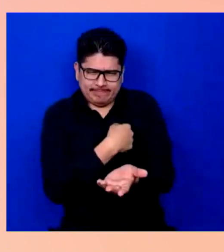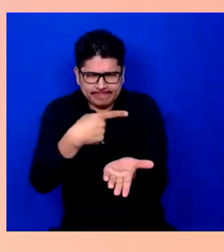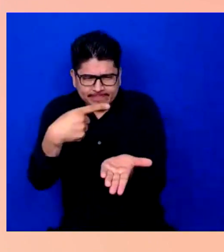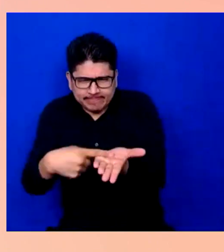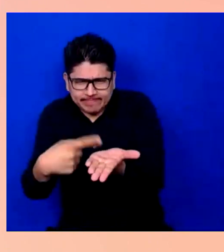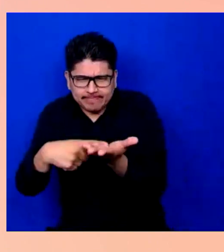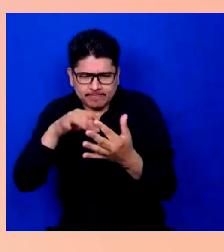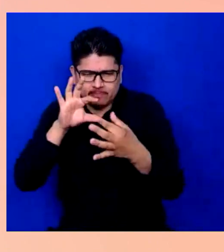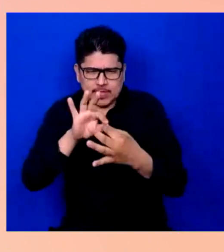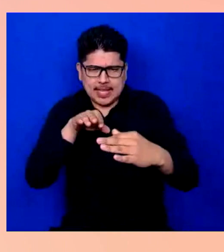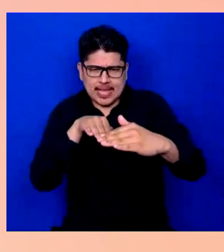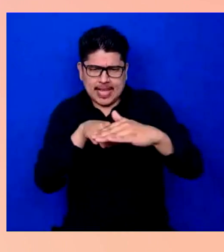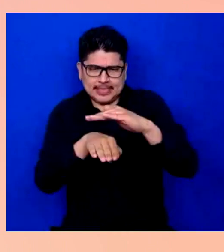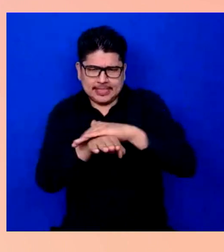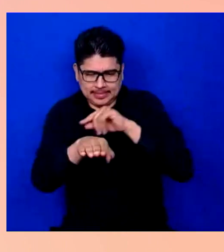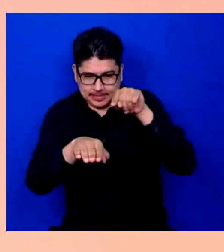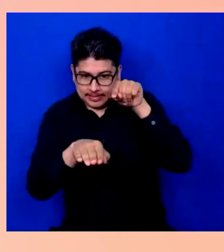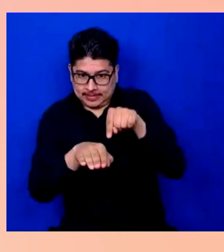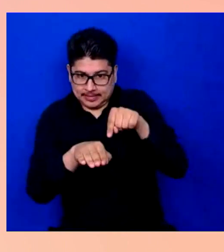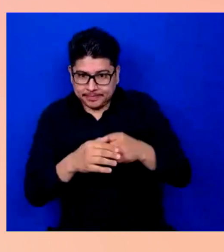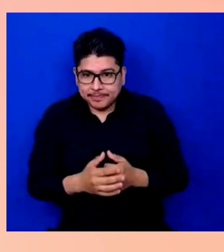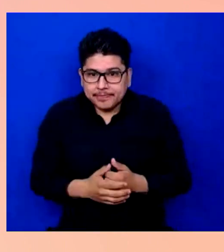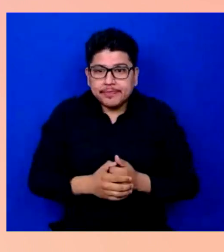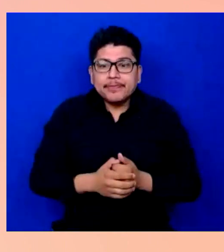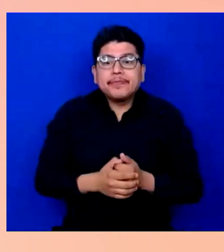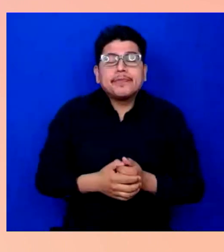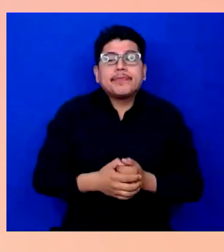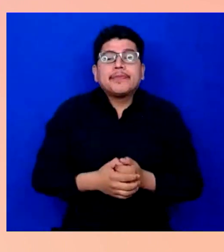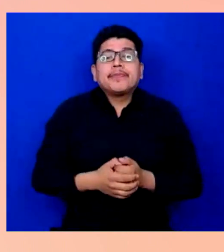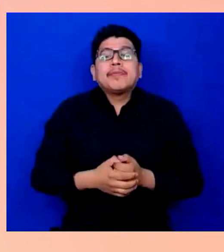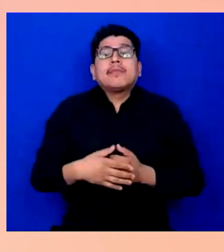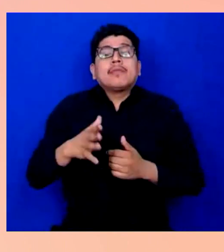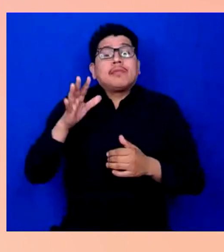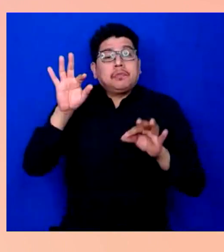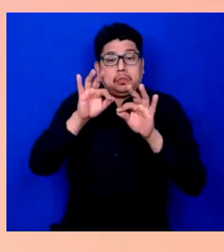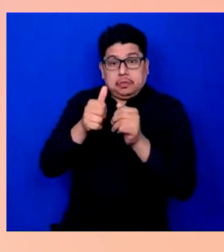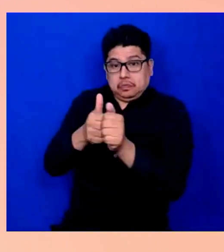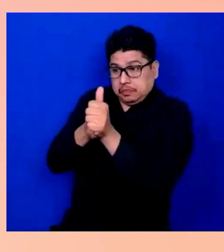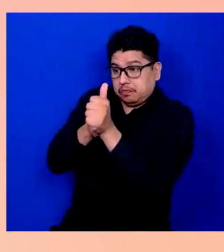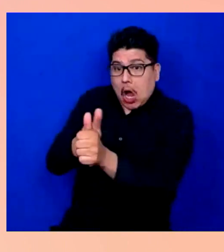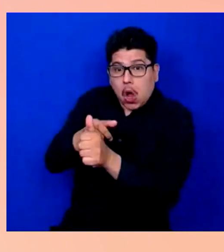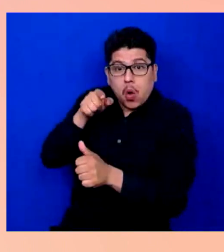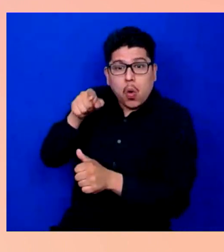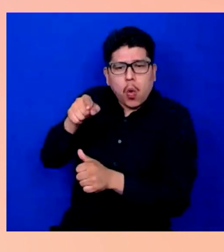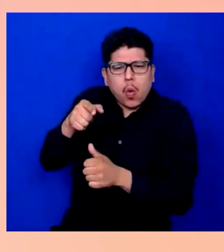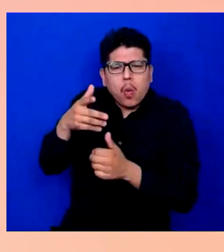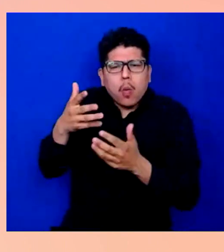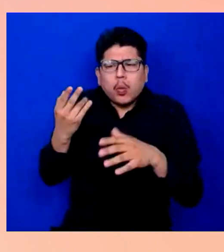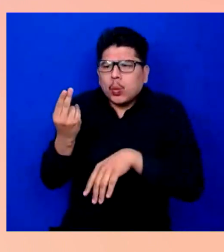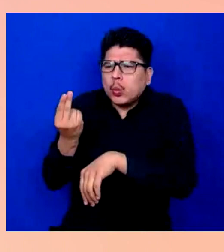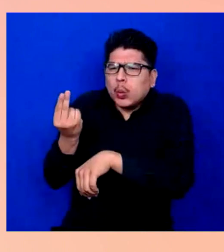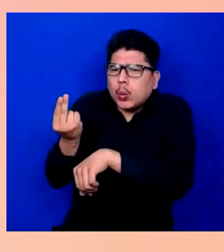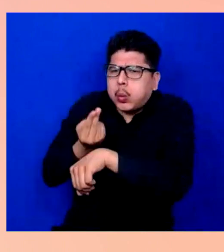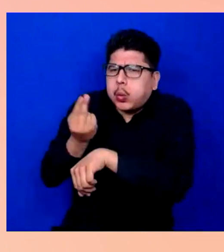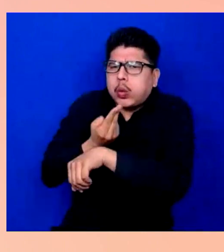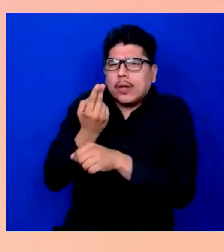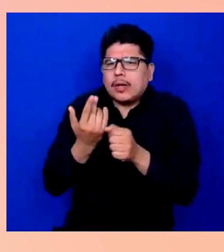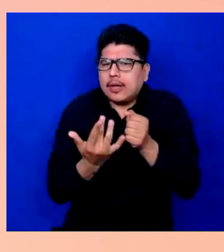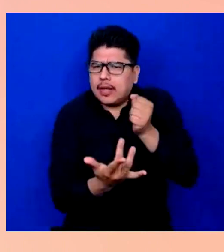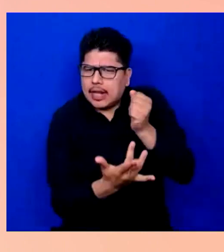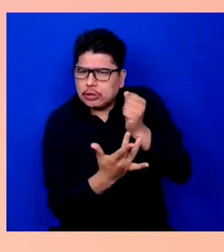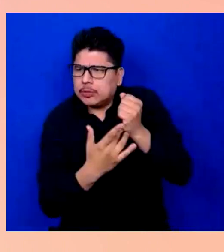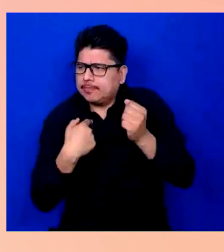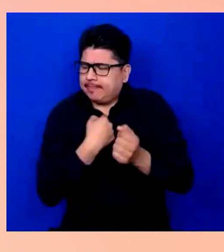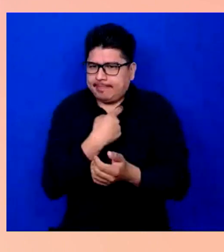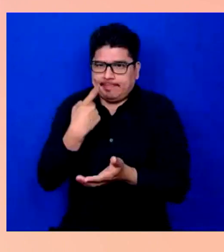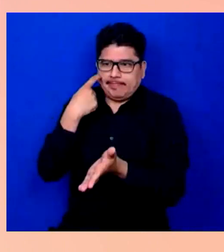accessibility, as you know, also the precondition for us to be able to use technologies, we've seen that it really had an